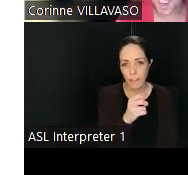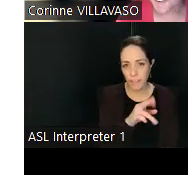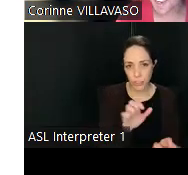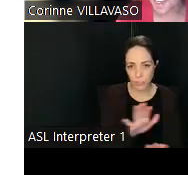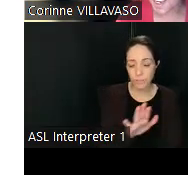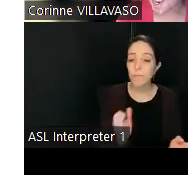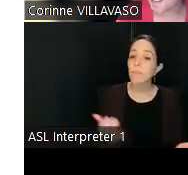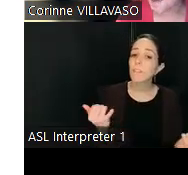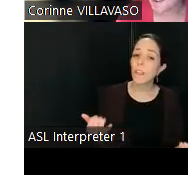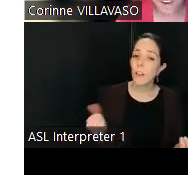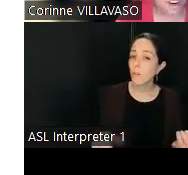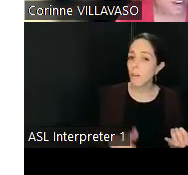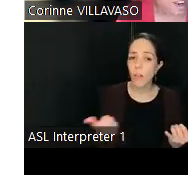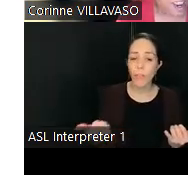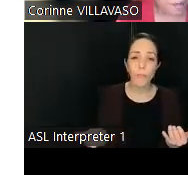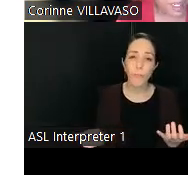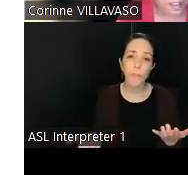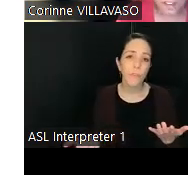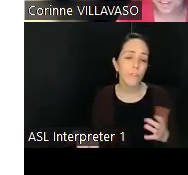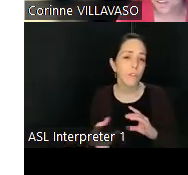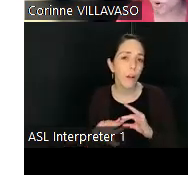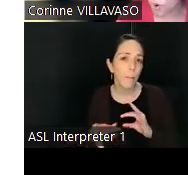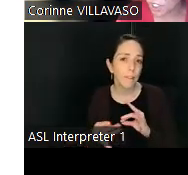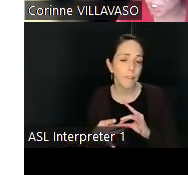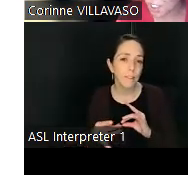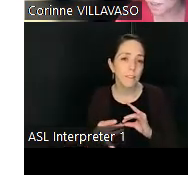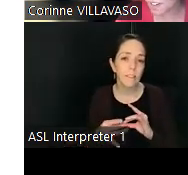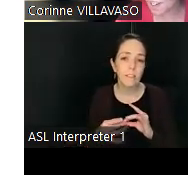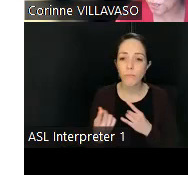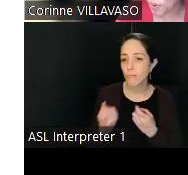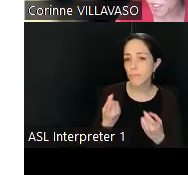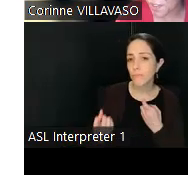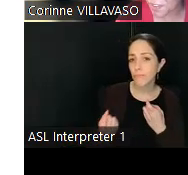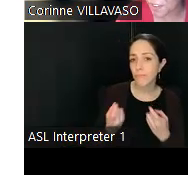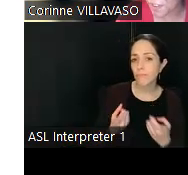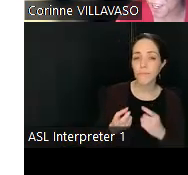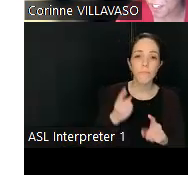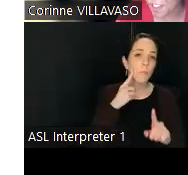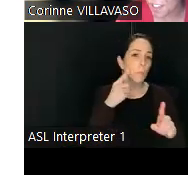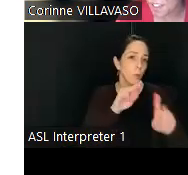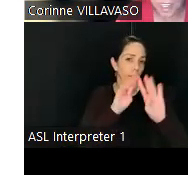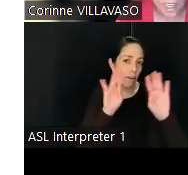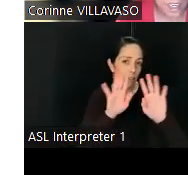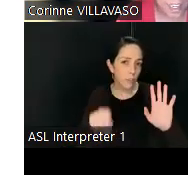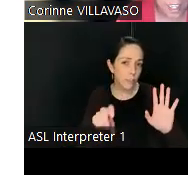we have any other comments, a question, any points of